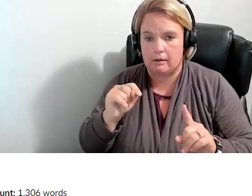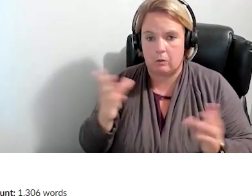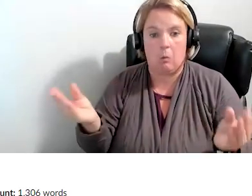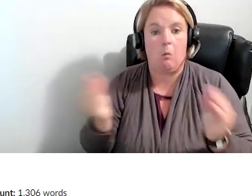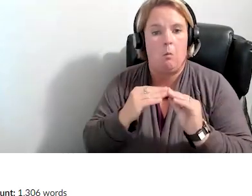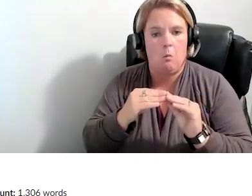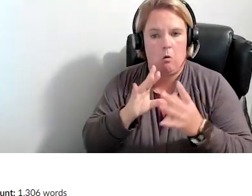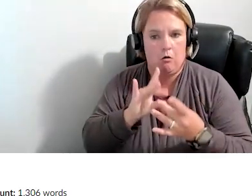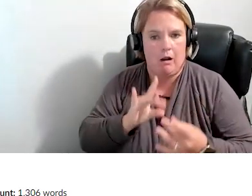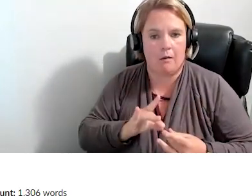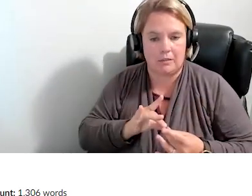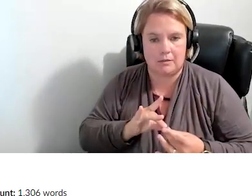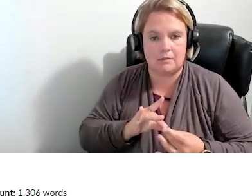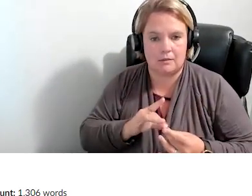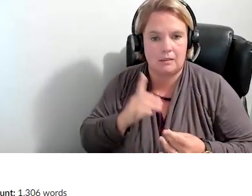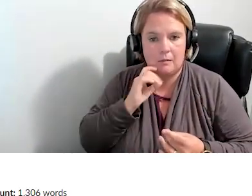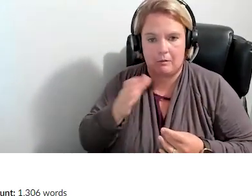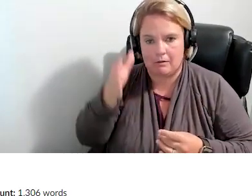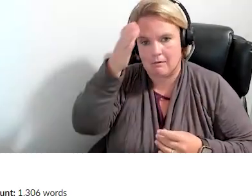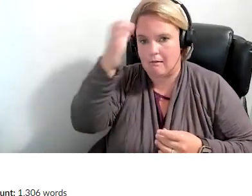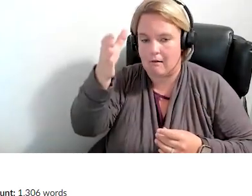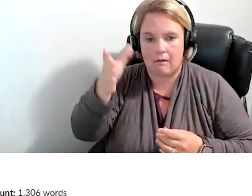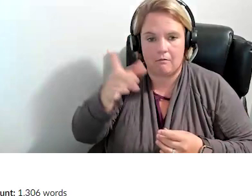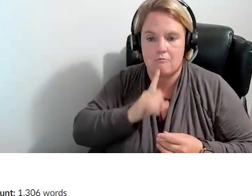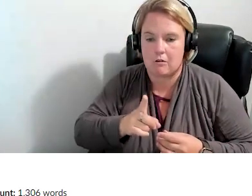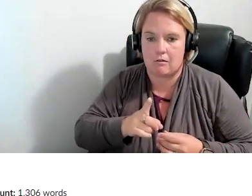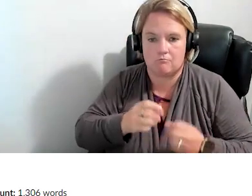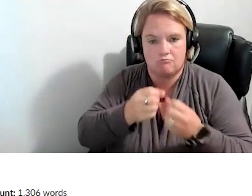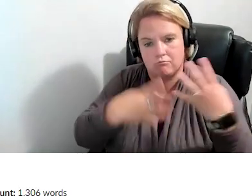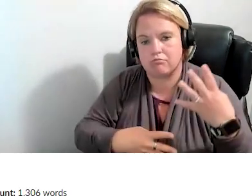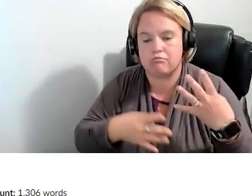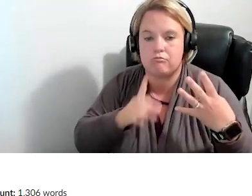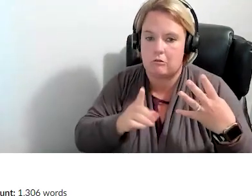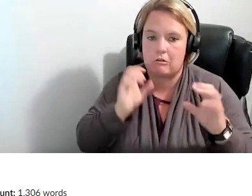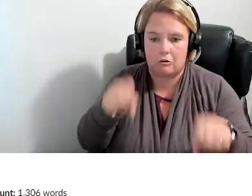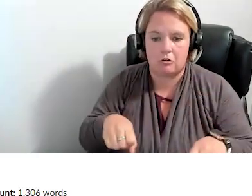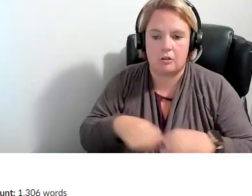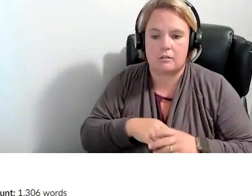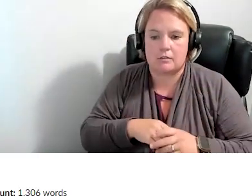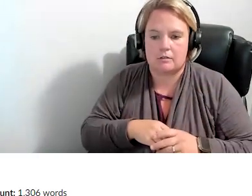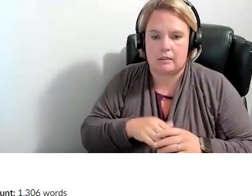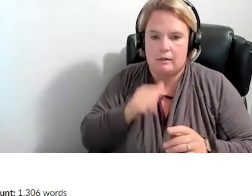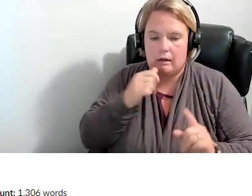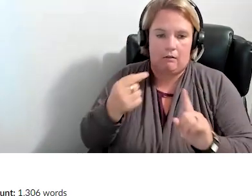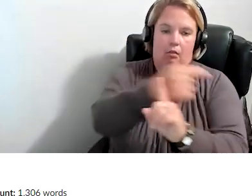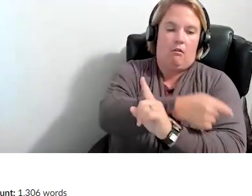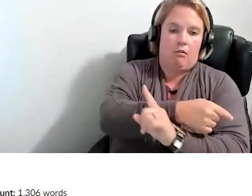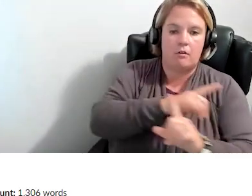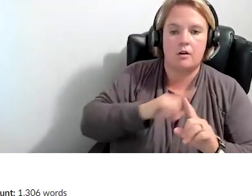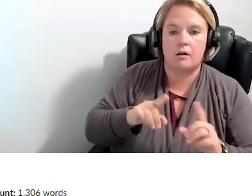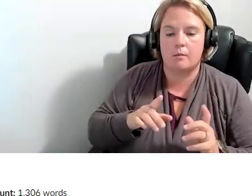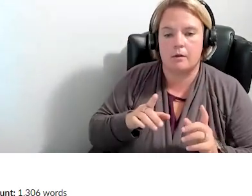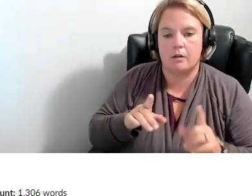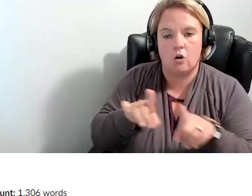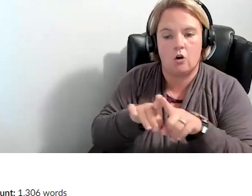more, because the context window, right? Yeah. And also we're thinking, sorry to change, it's also